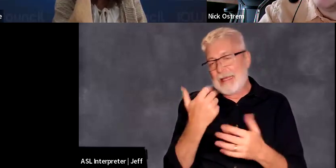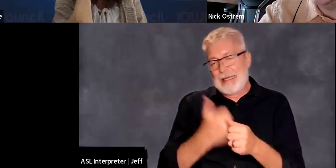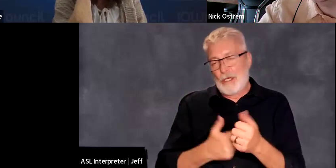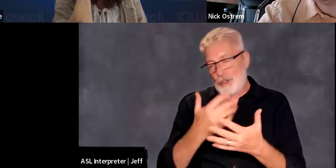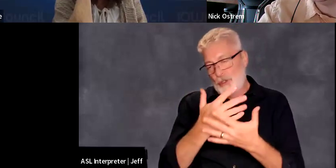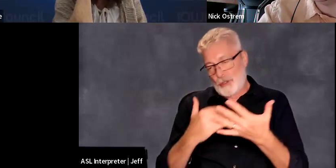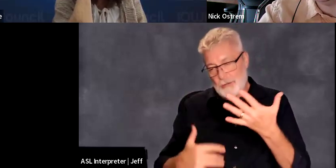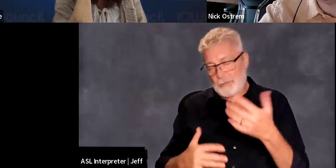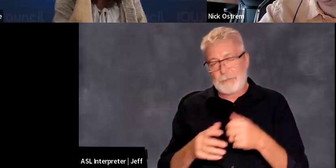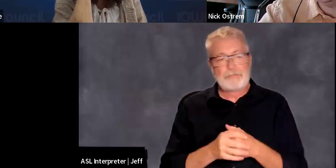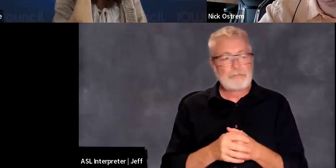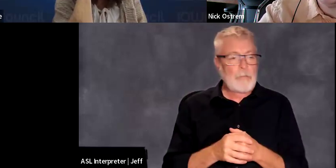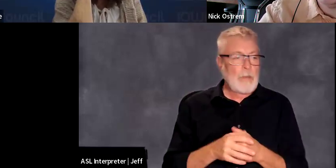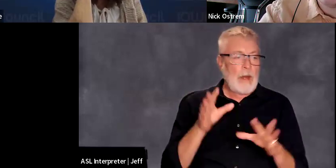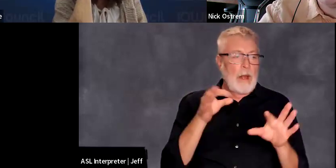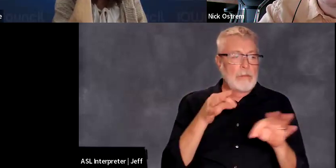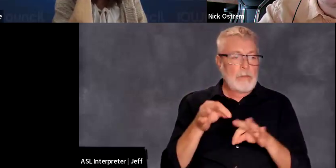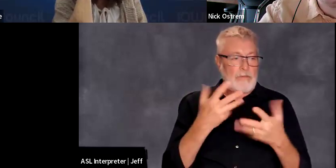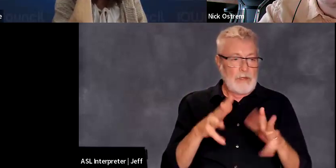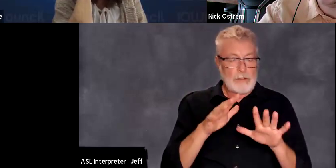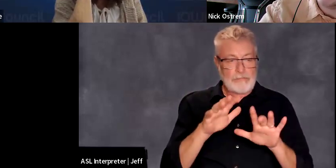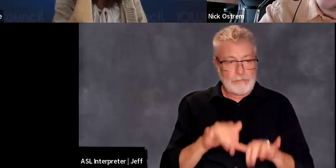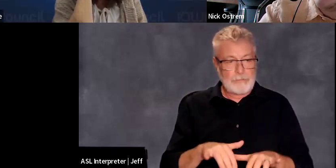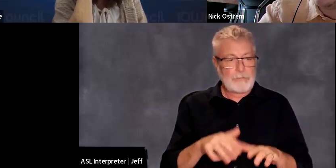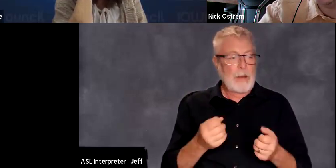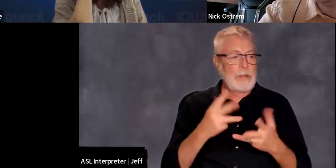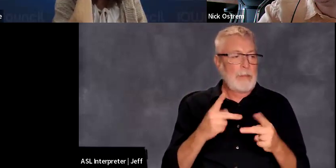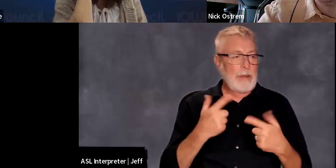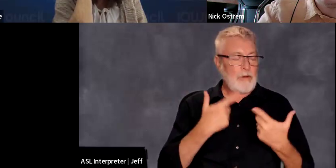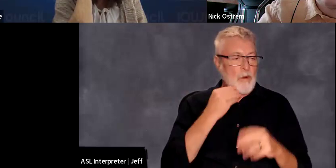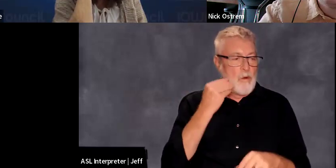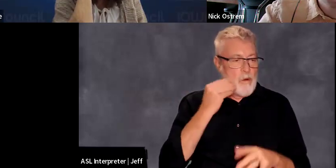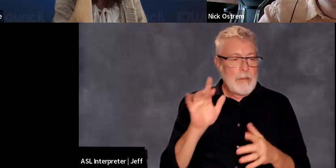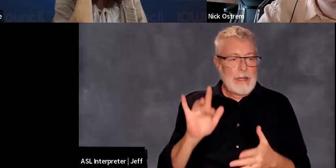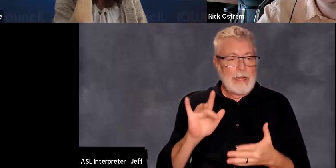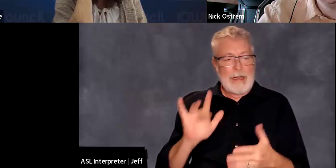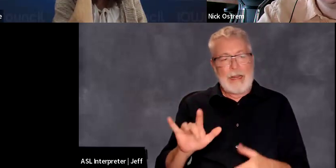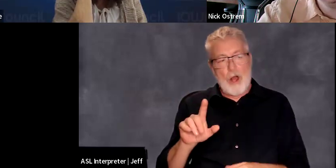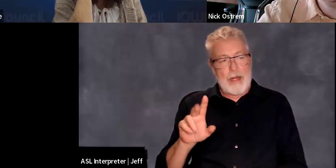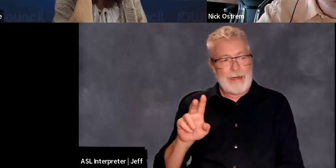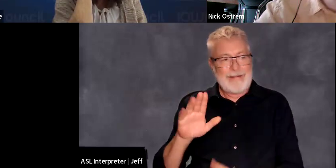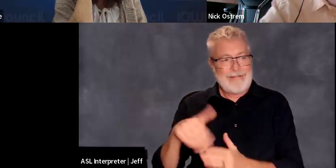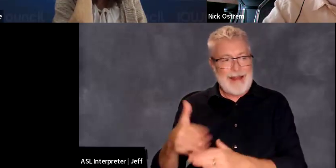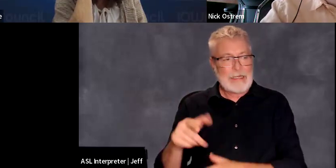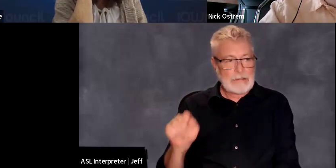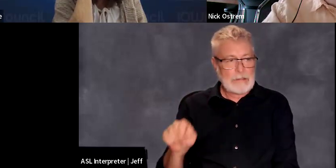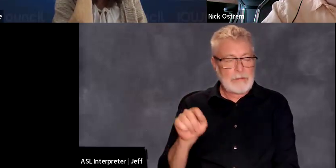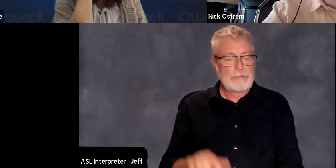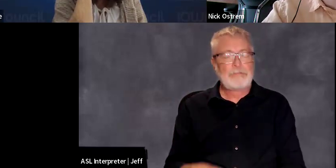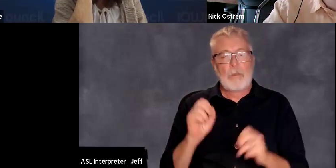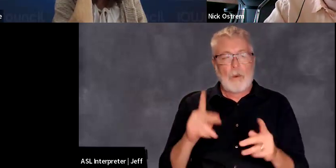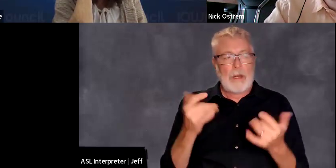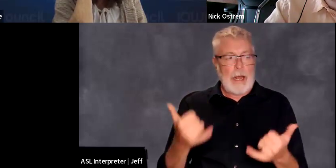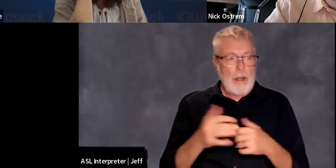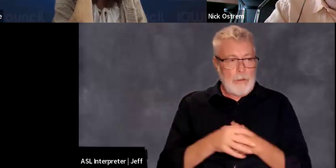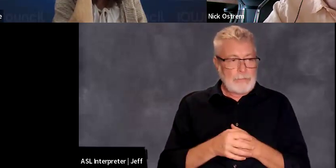now. So once you're finished entering how many people live in your home, you can go ahead and click next. Okay,